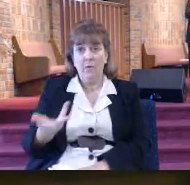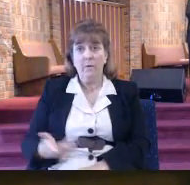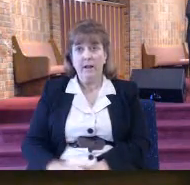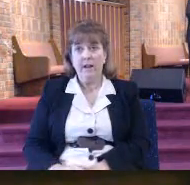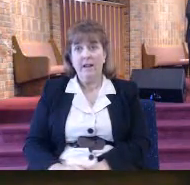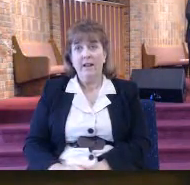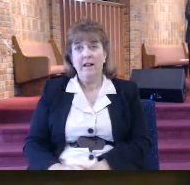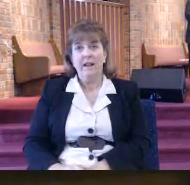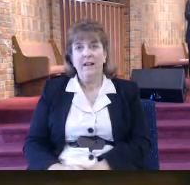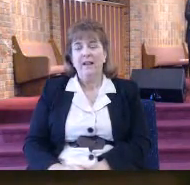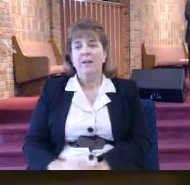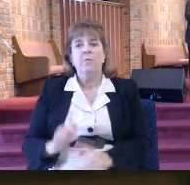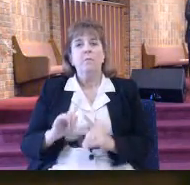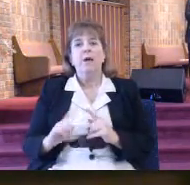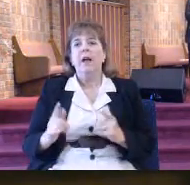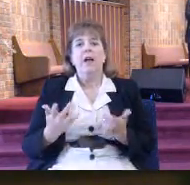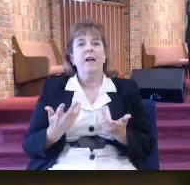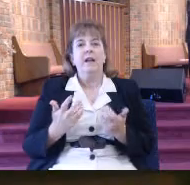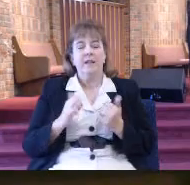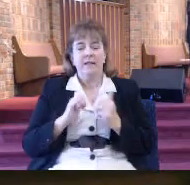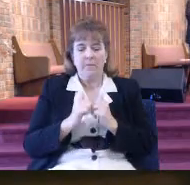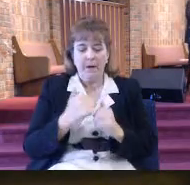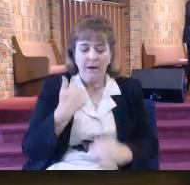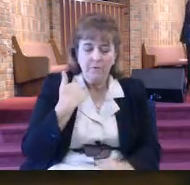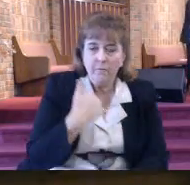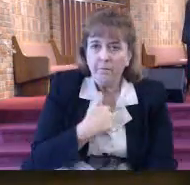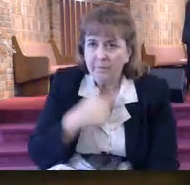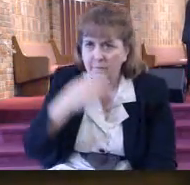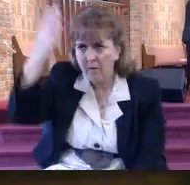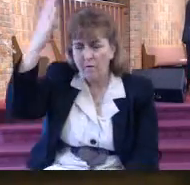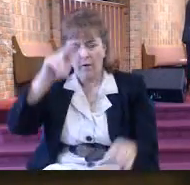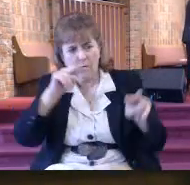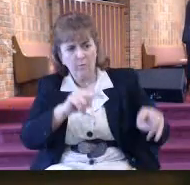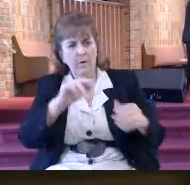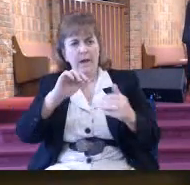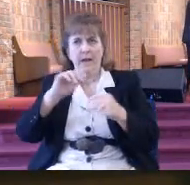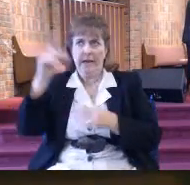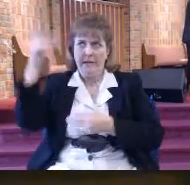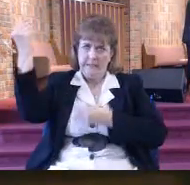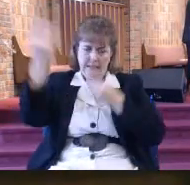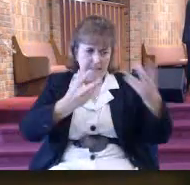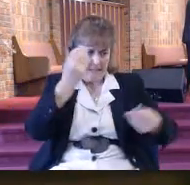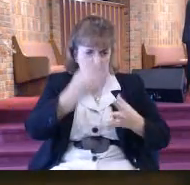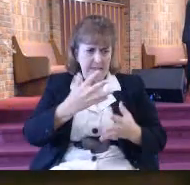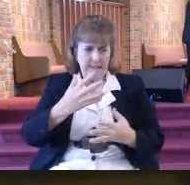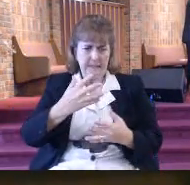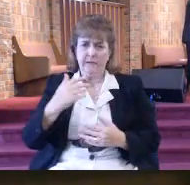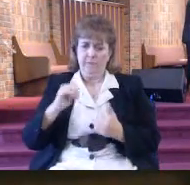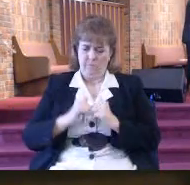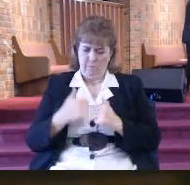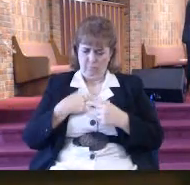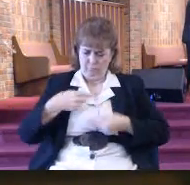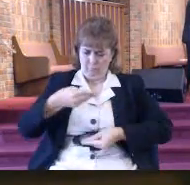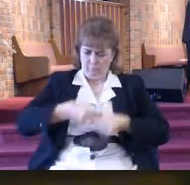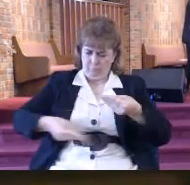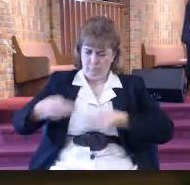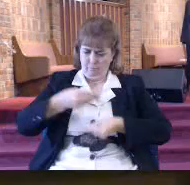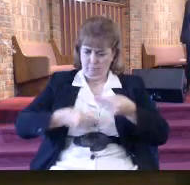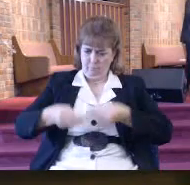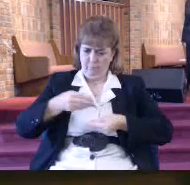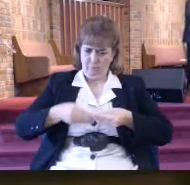But from how we use the material goods God has put into our care, we will either have eternal